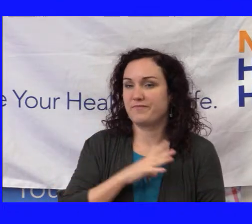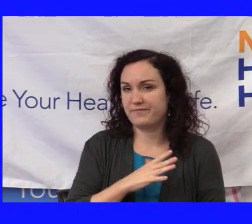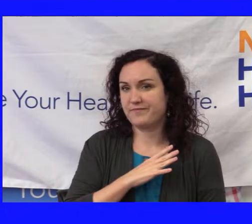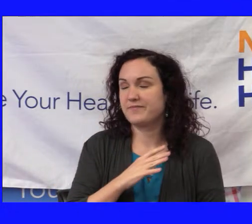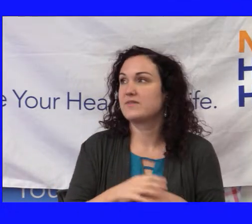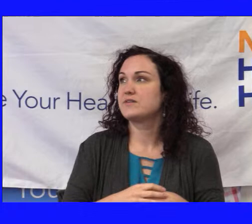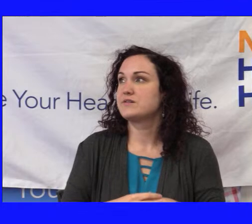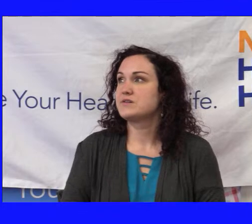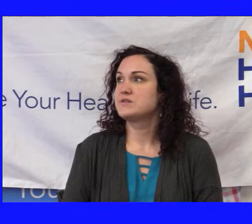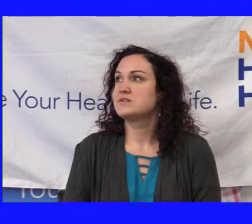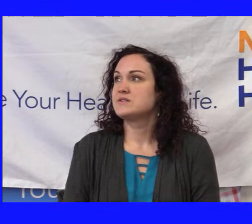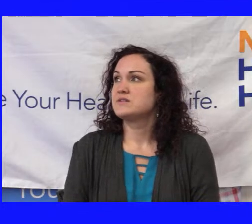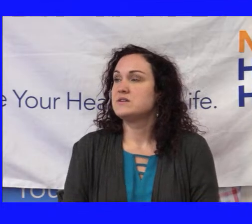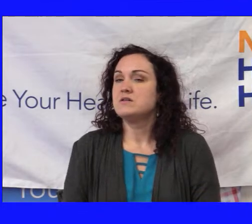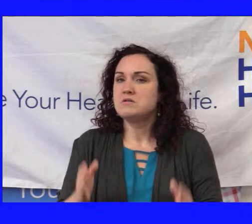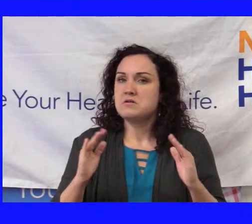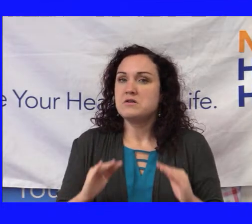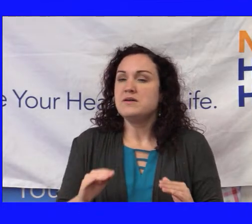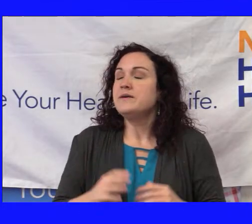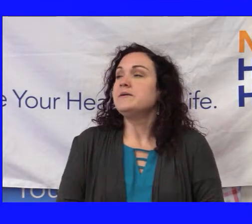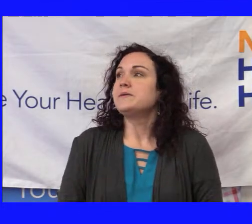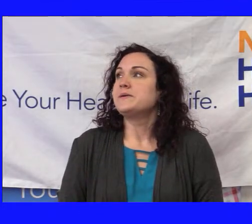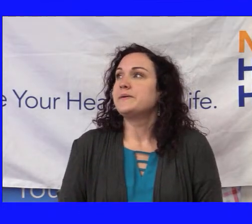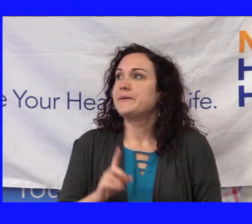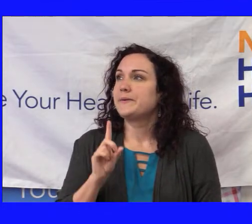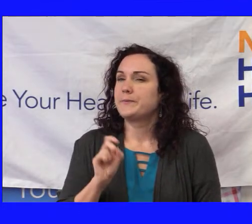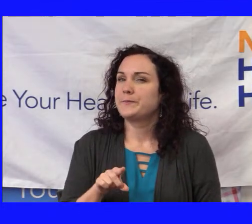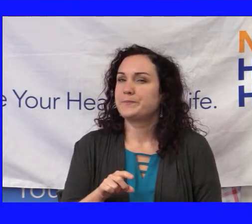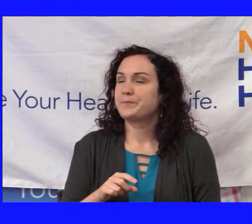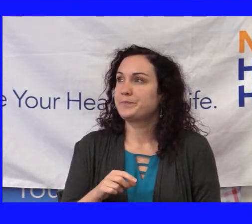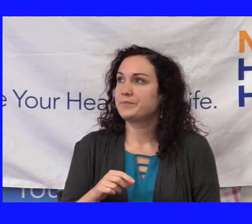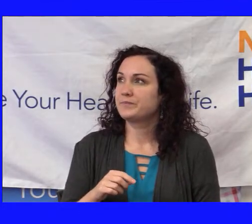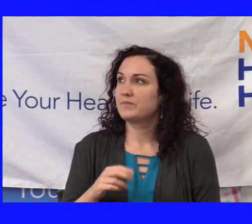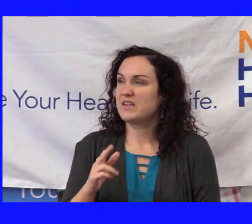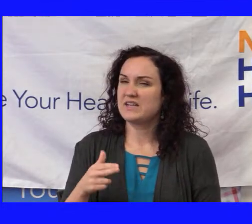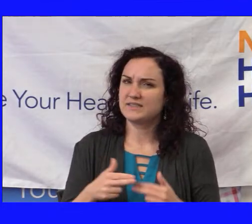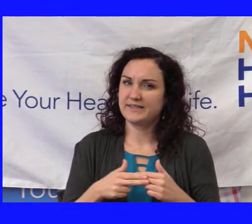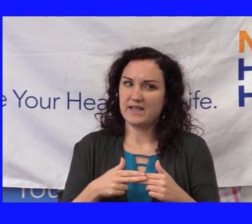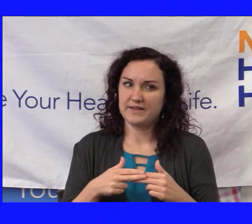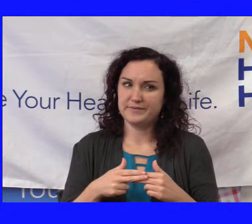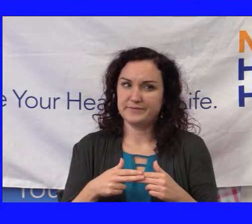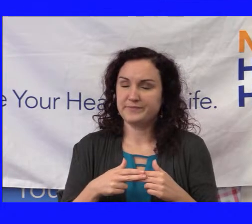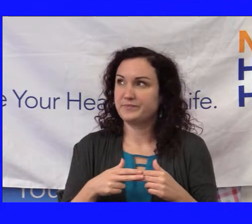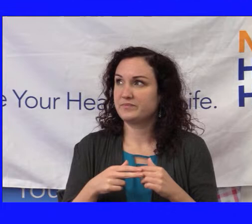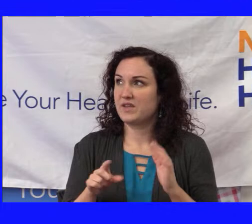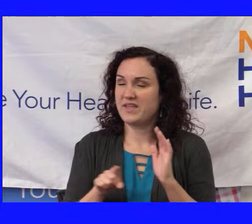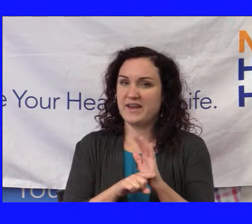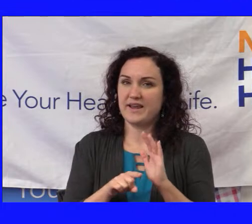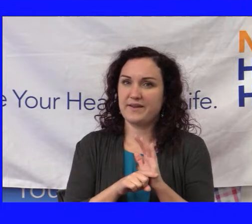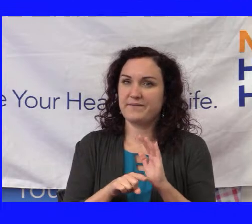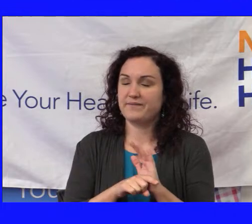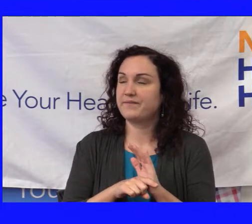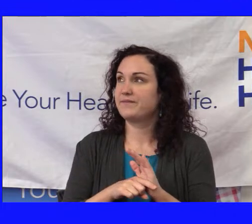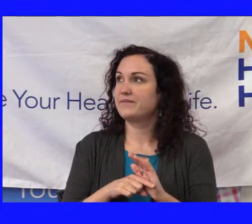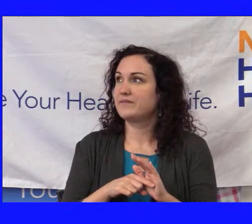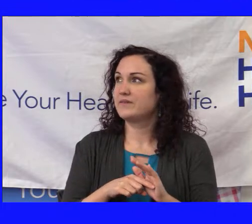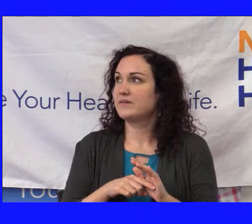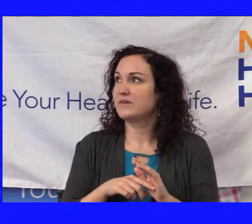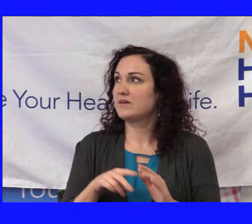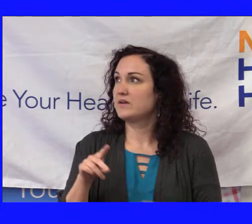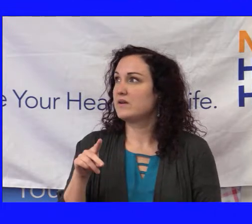And then on the next slide, on the negative trends, on the post-acute